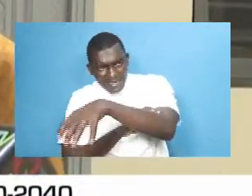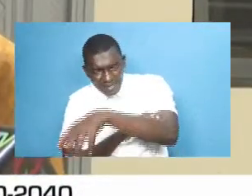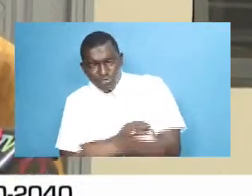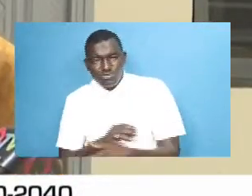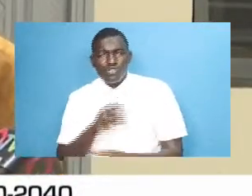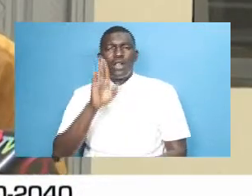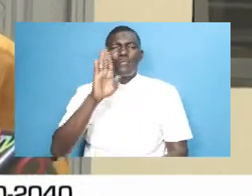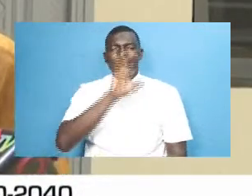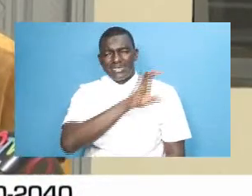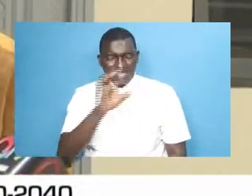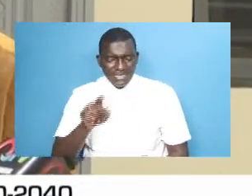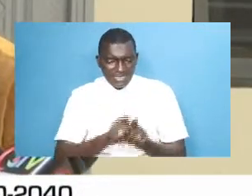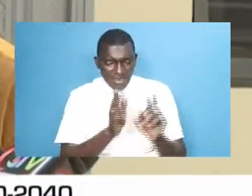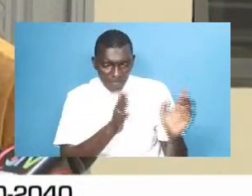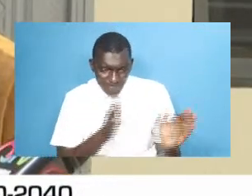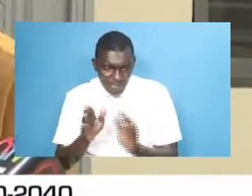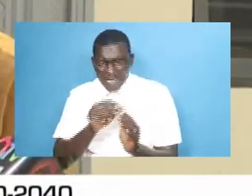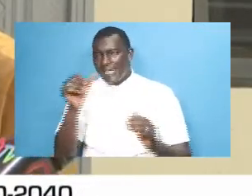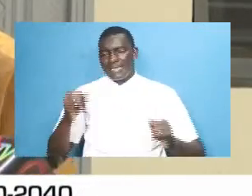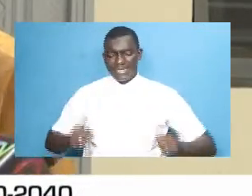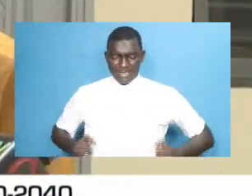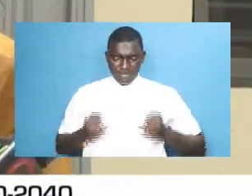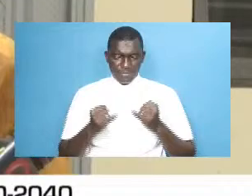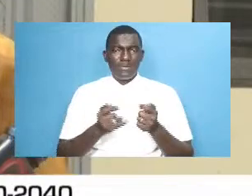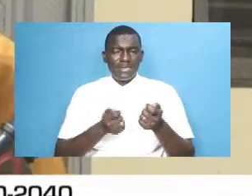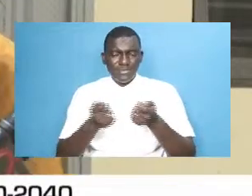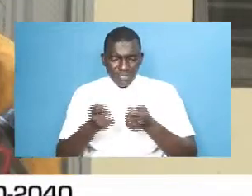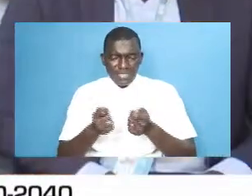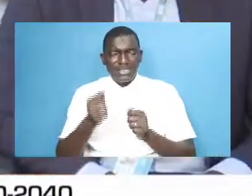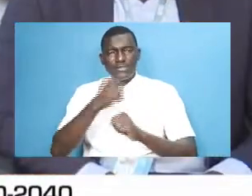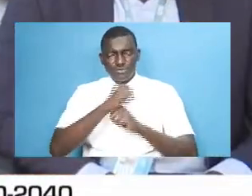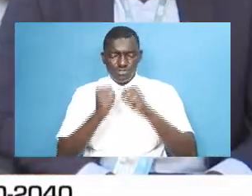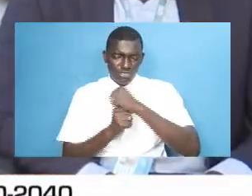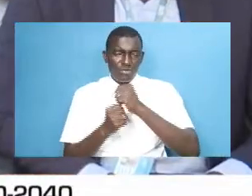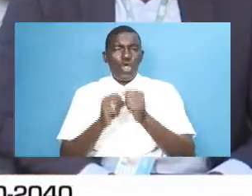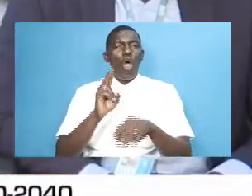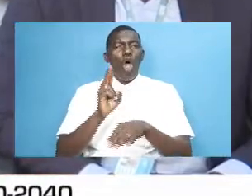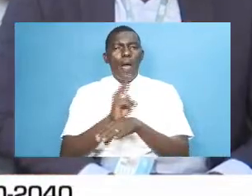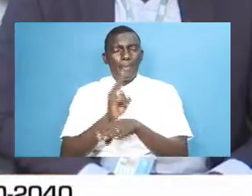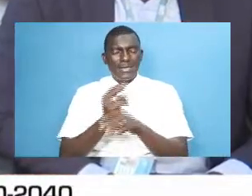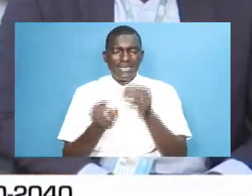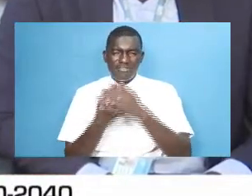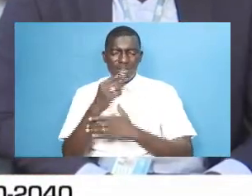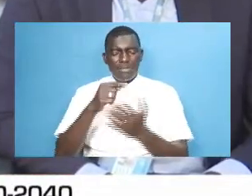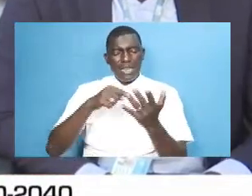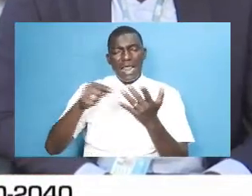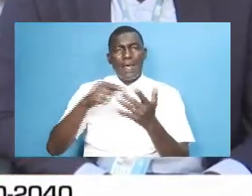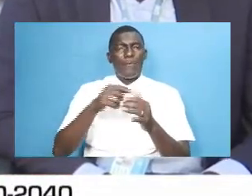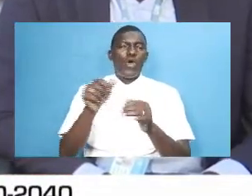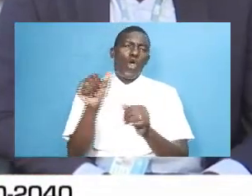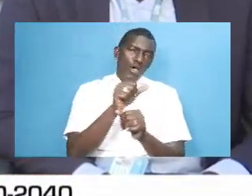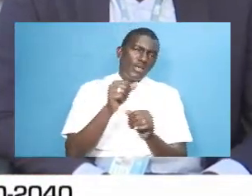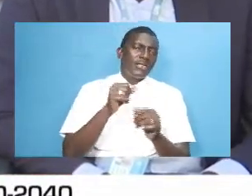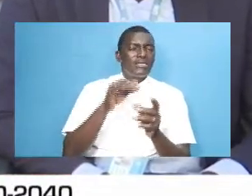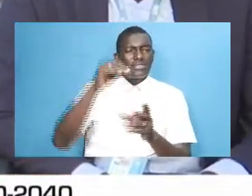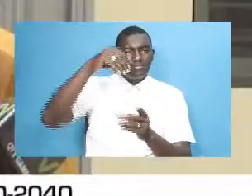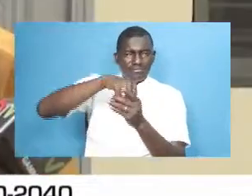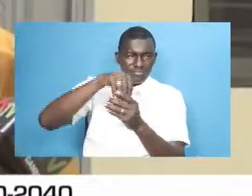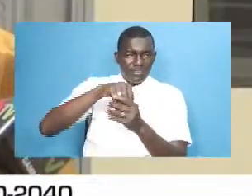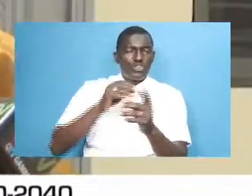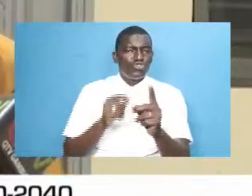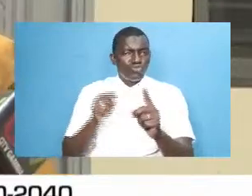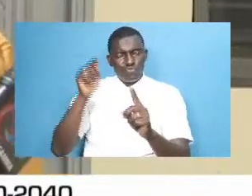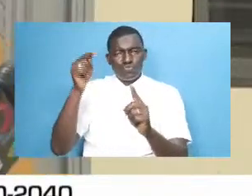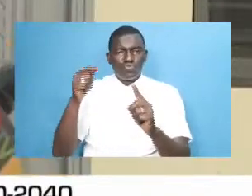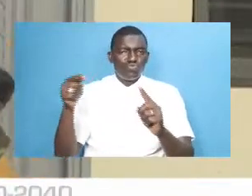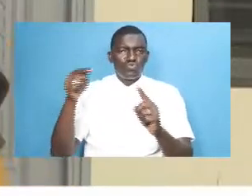to plan and implement, manage and monitor sustainable urban development, amongst others, as enshrined towards the